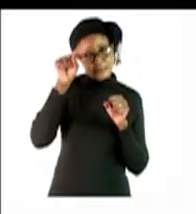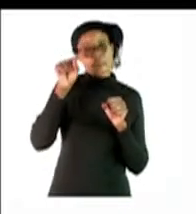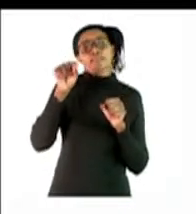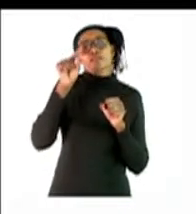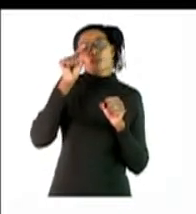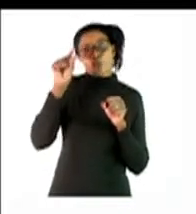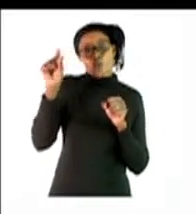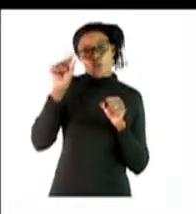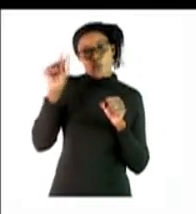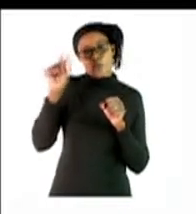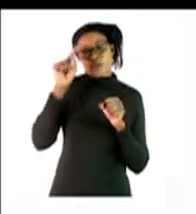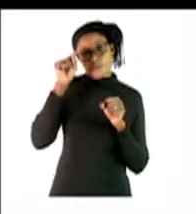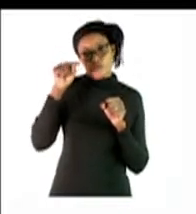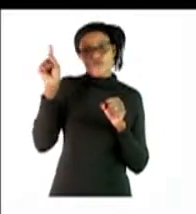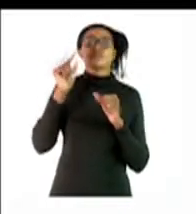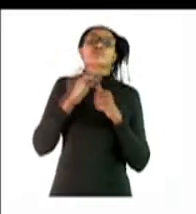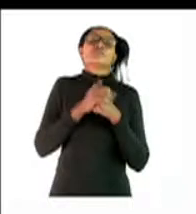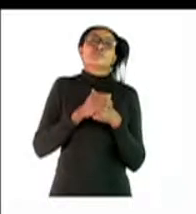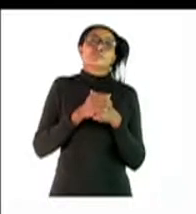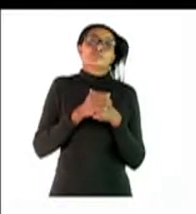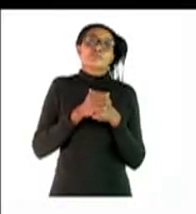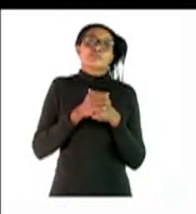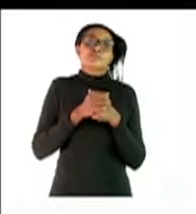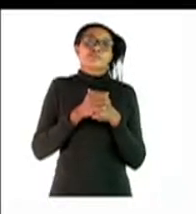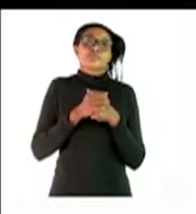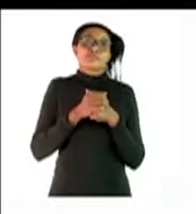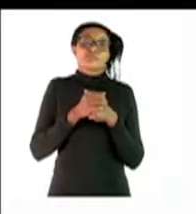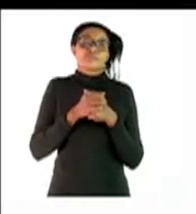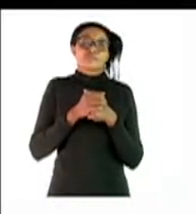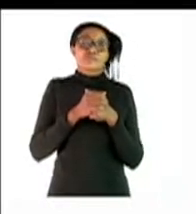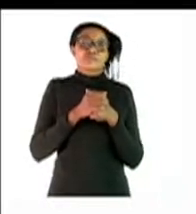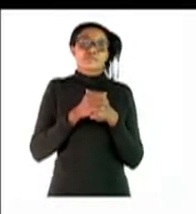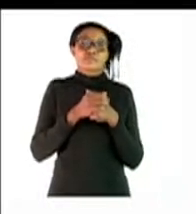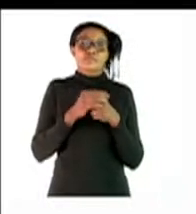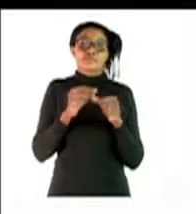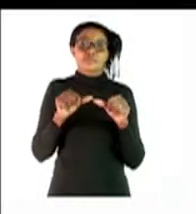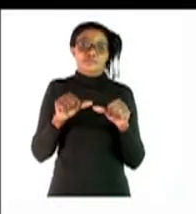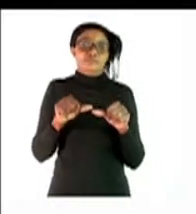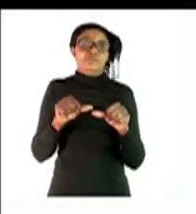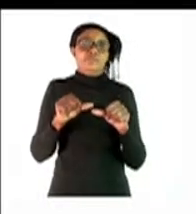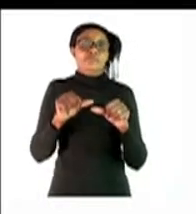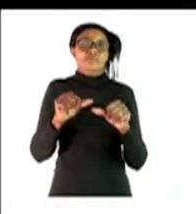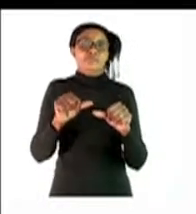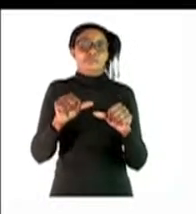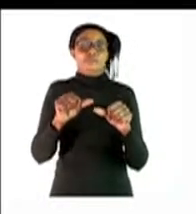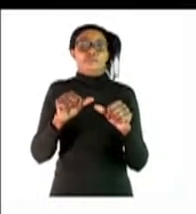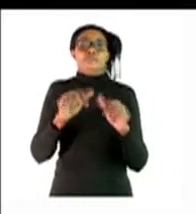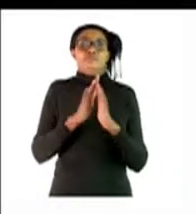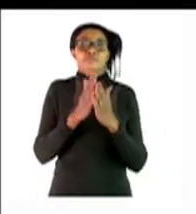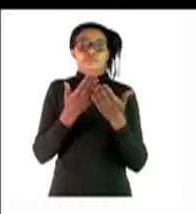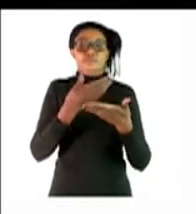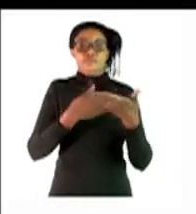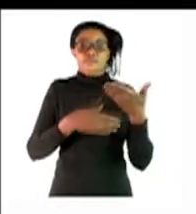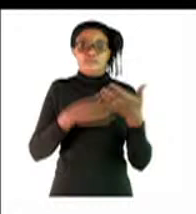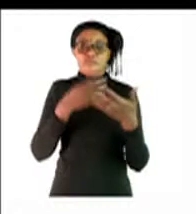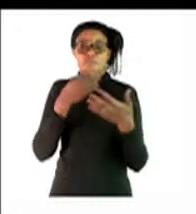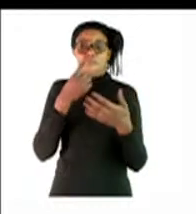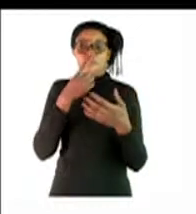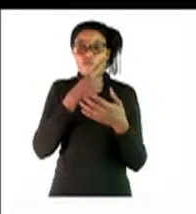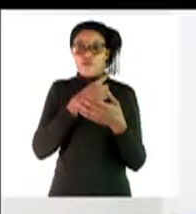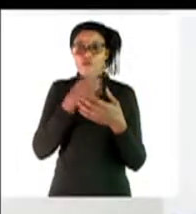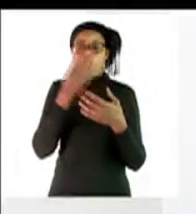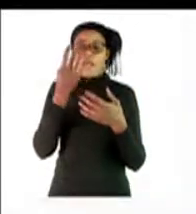word. Good. Let's continue with the next page. Page